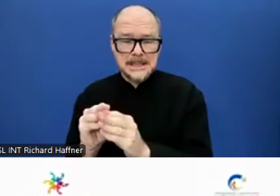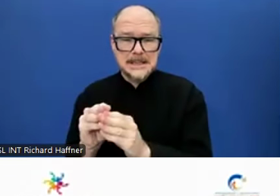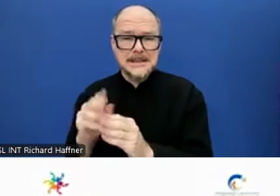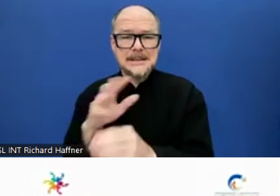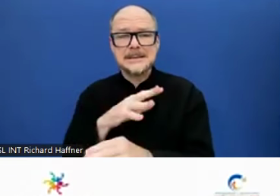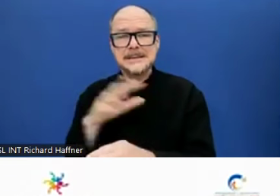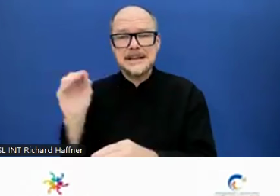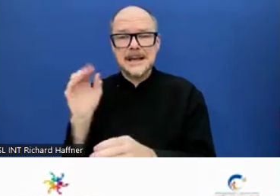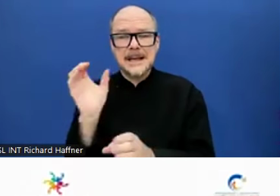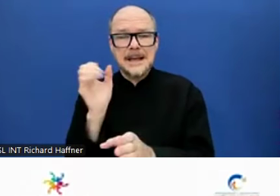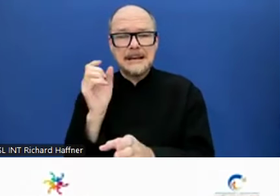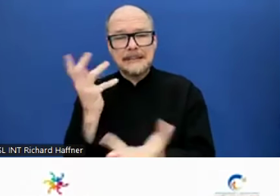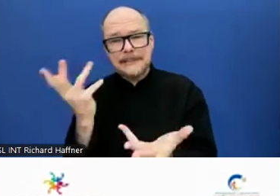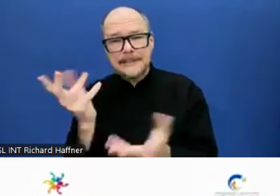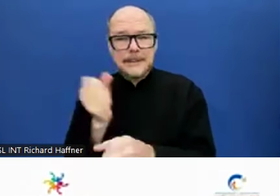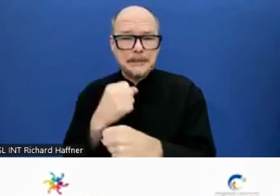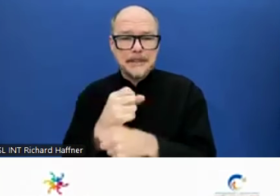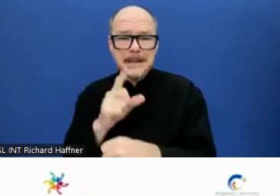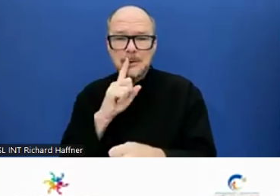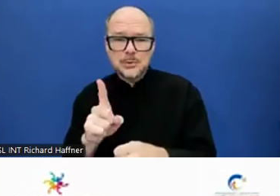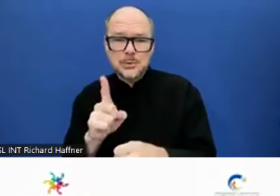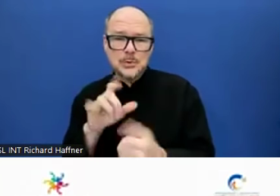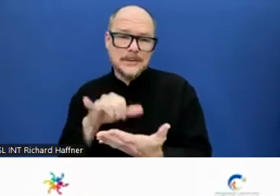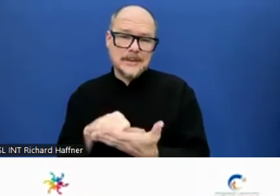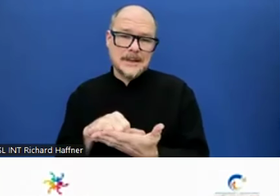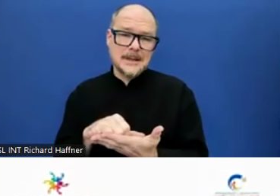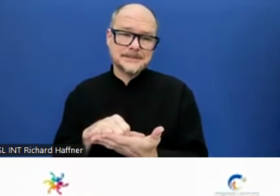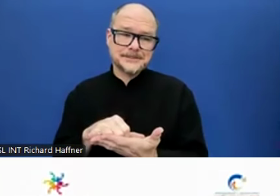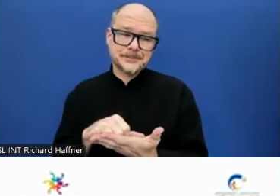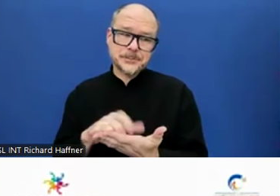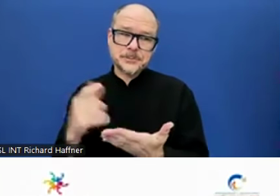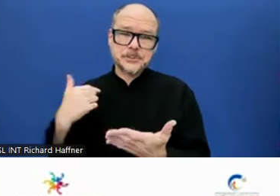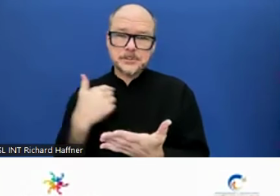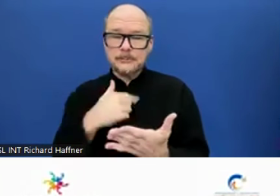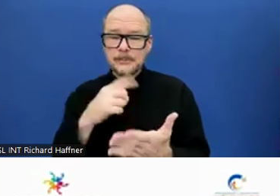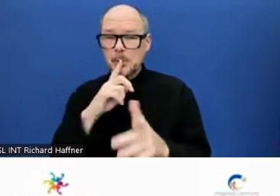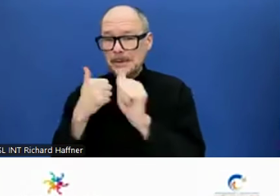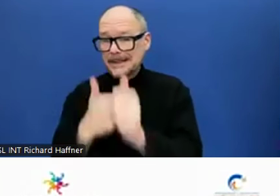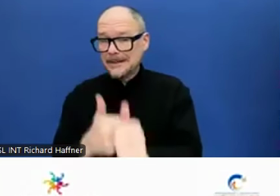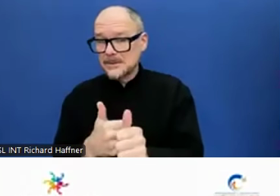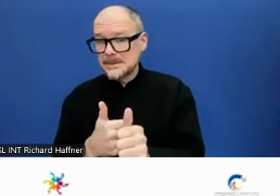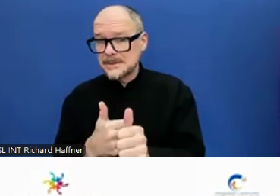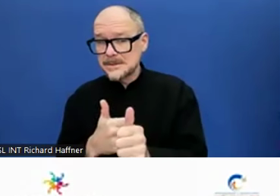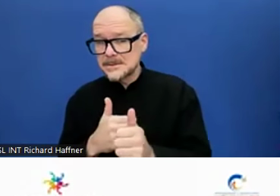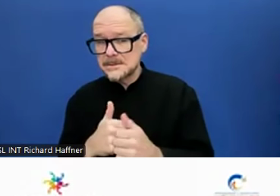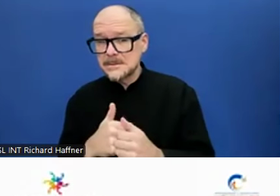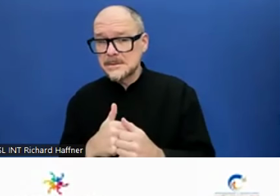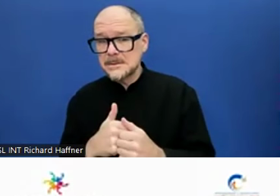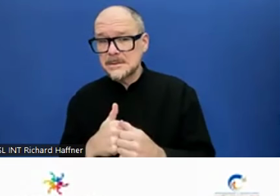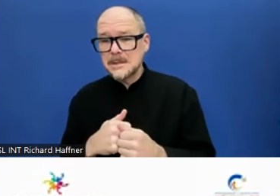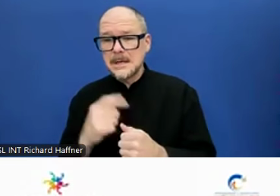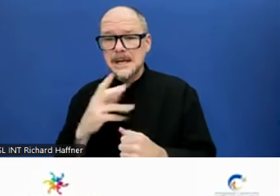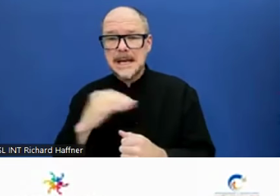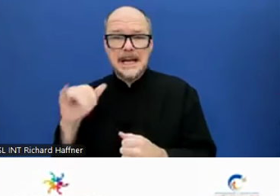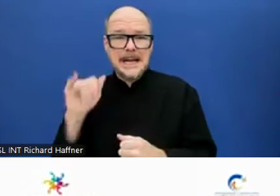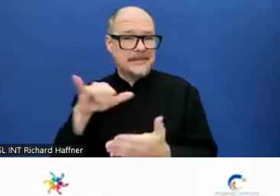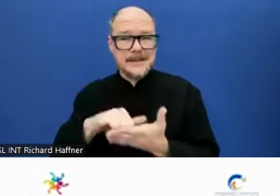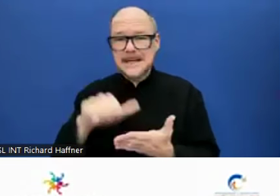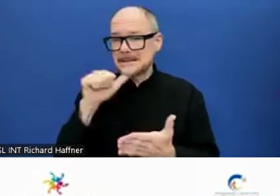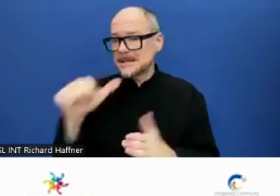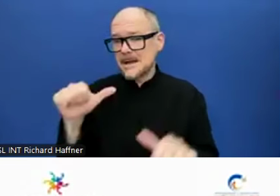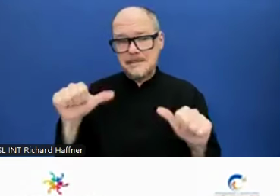make sure that we are in adherence to it. And then if that's not